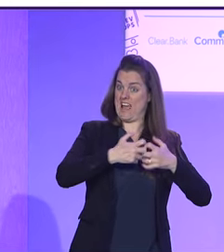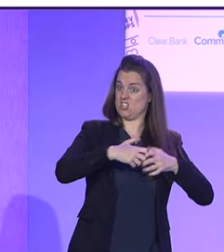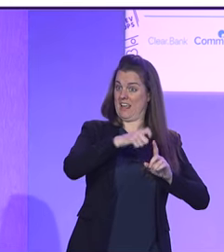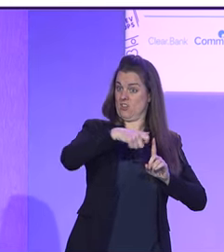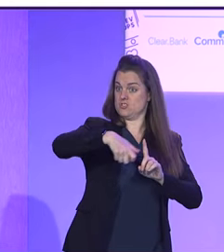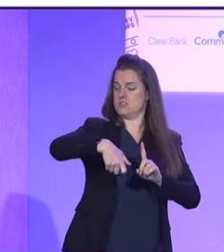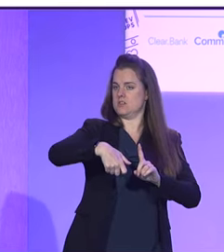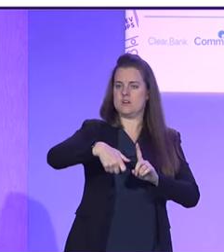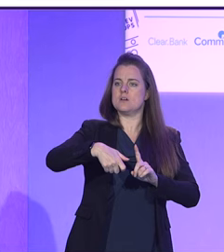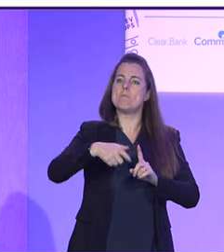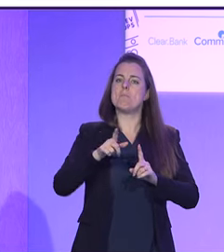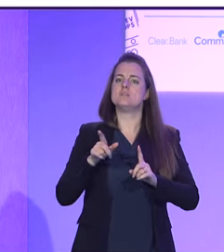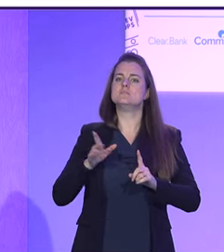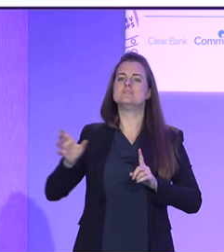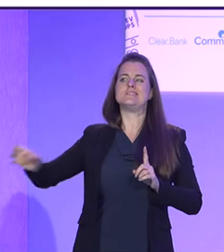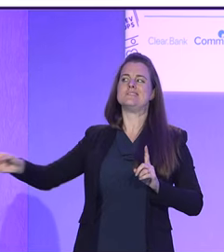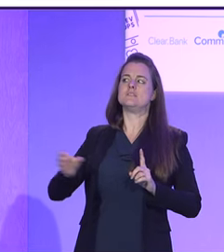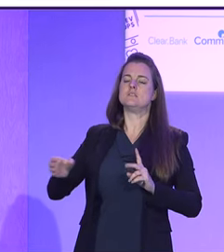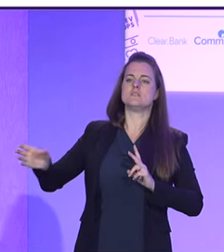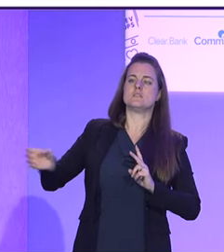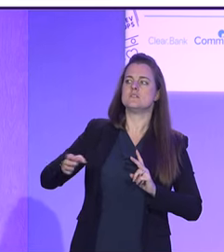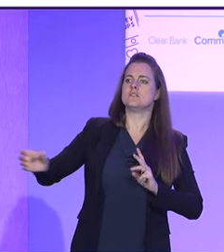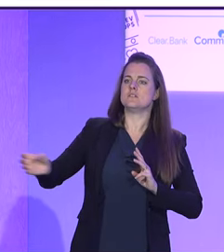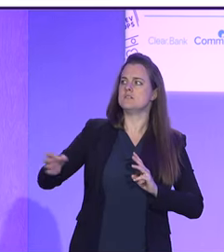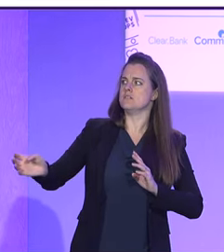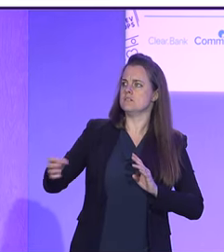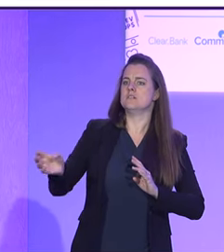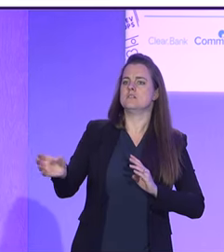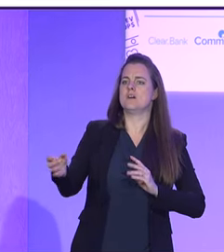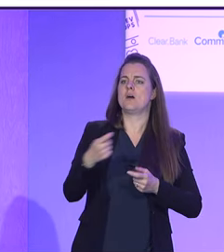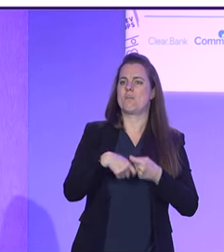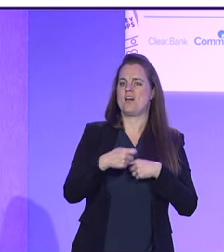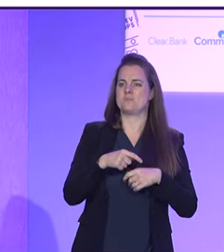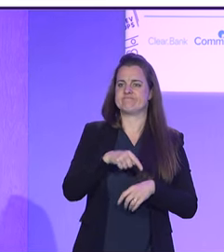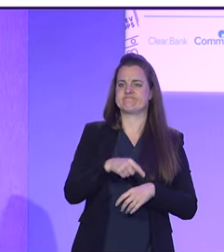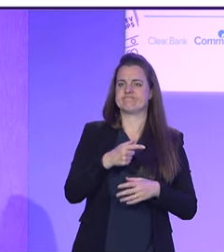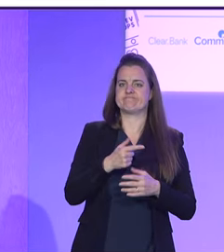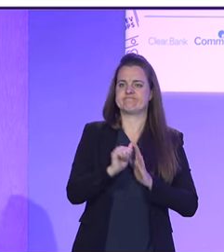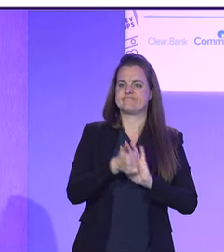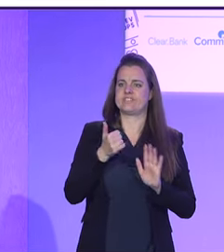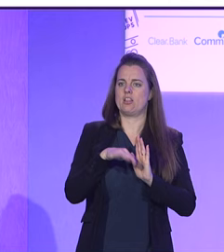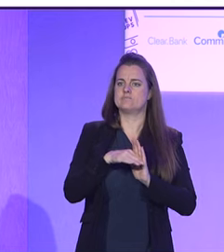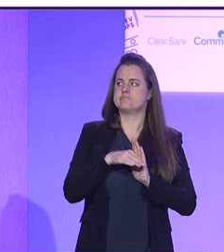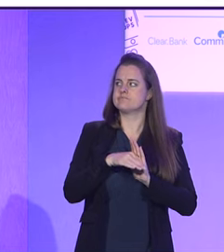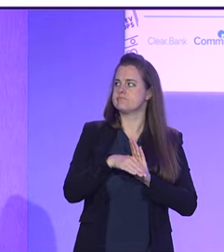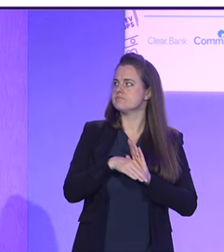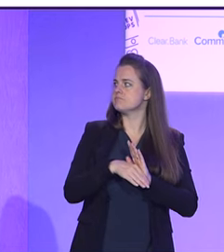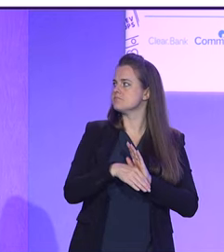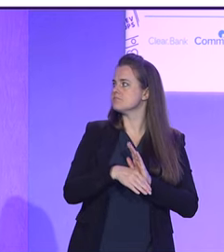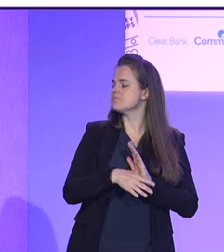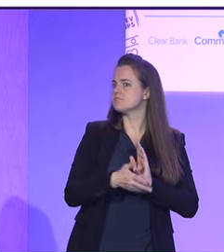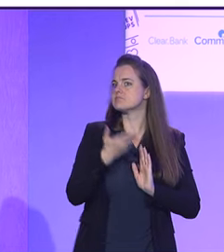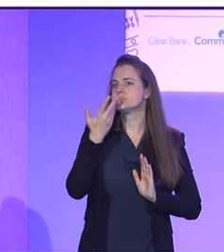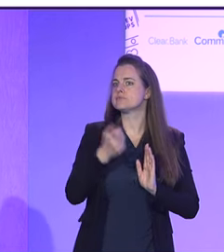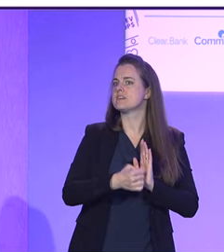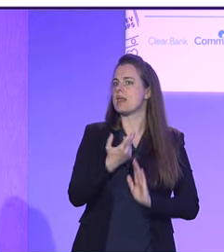make it less and less feasible over time, which is a big problem. So again, what can we do here? Again, we're